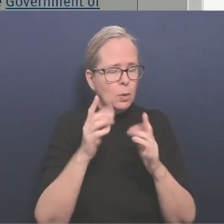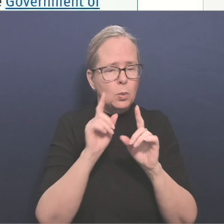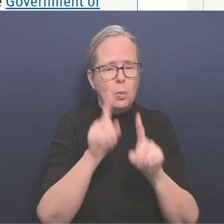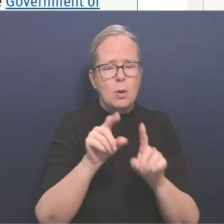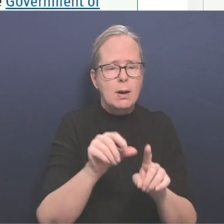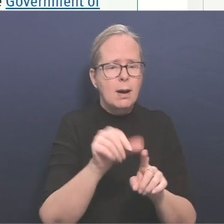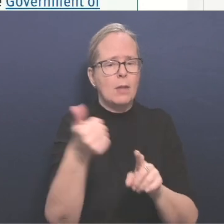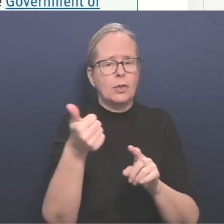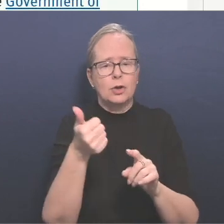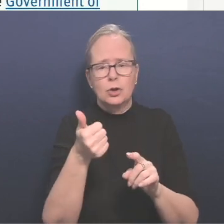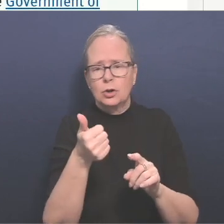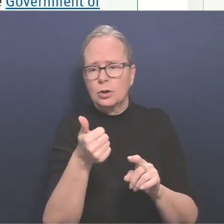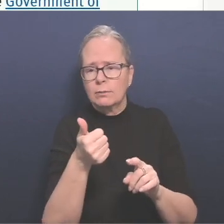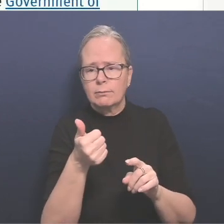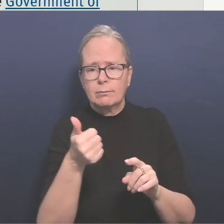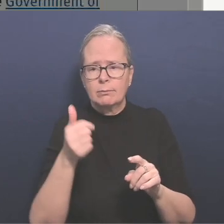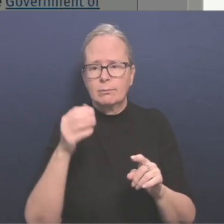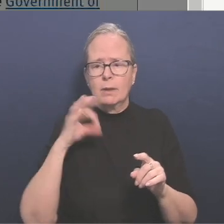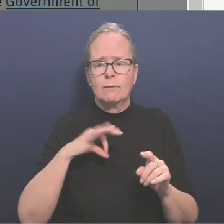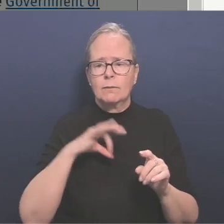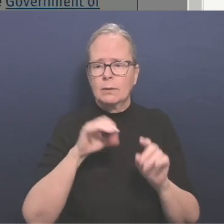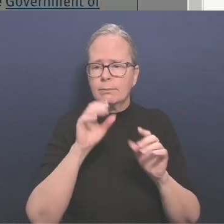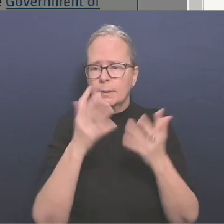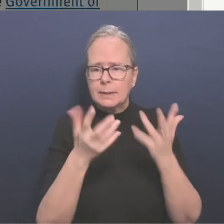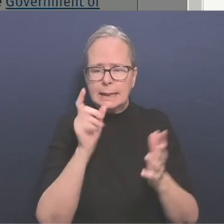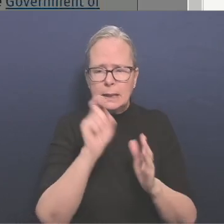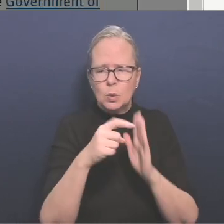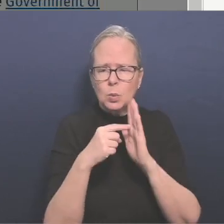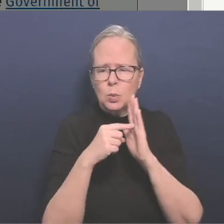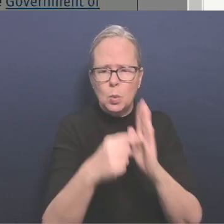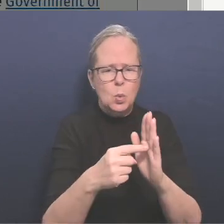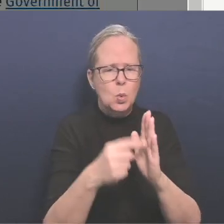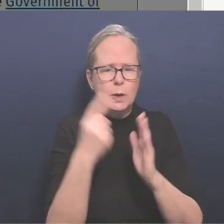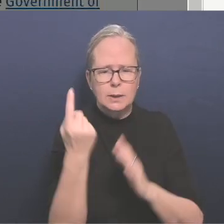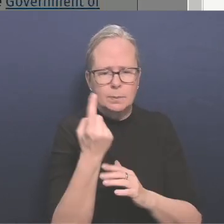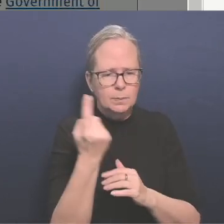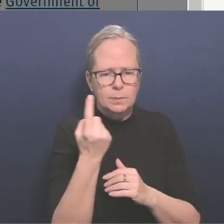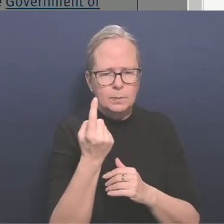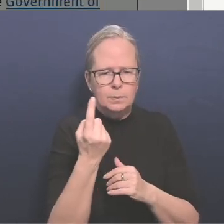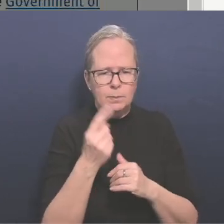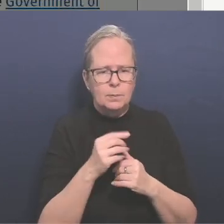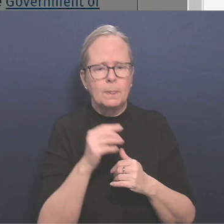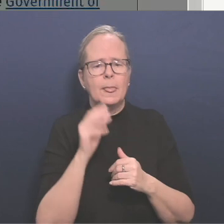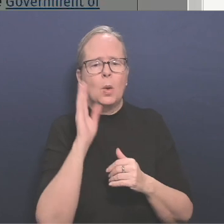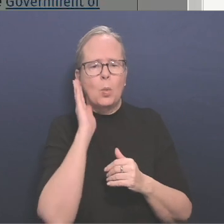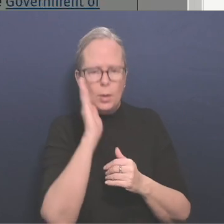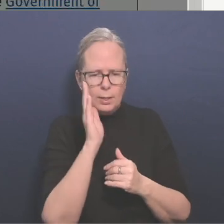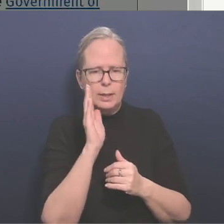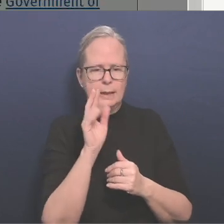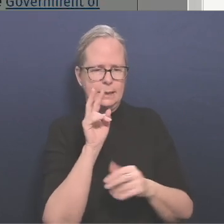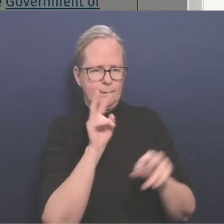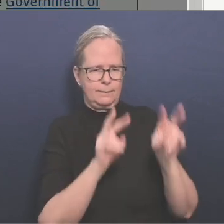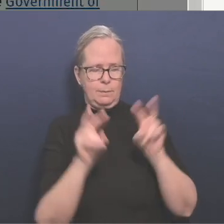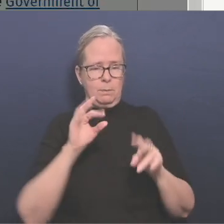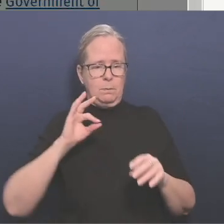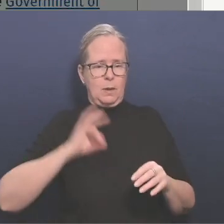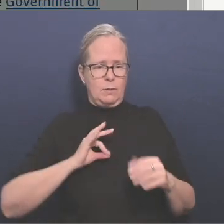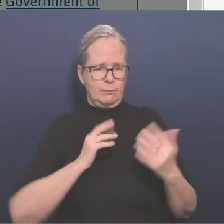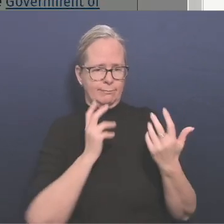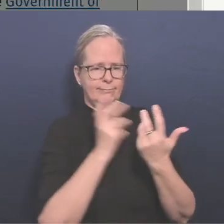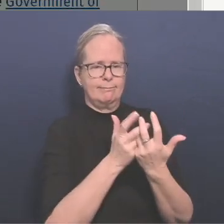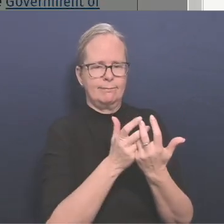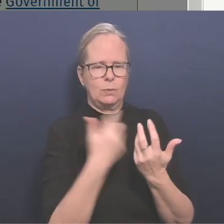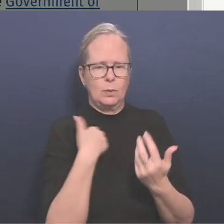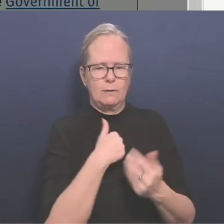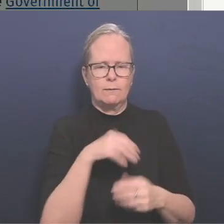one. Then also you email one to your client. So what this does is